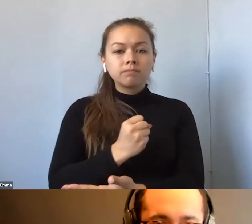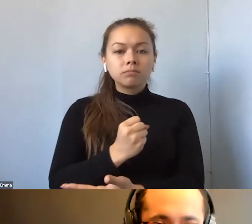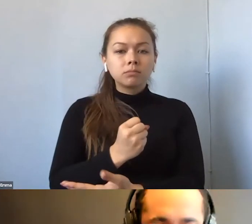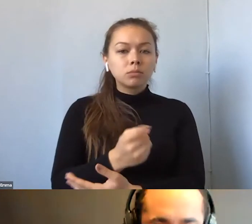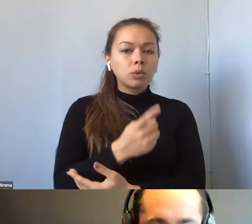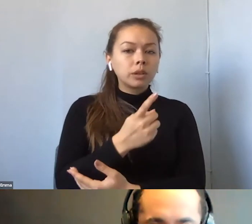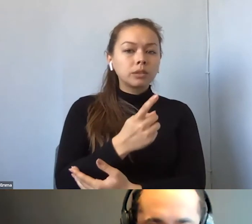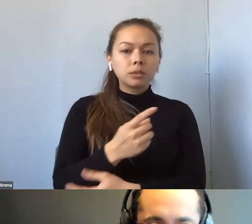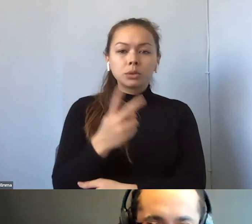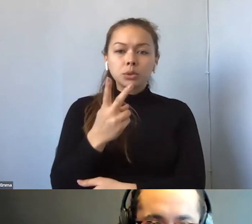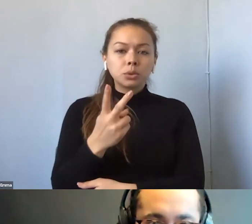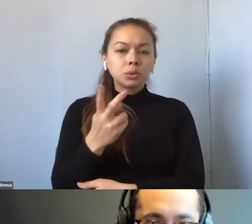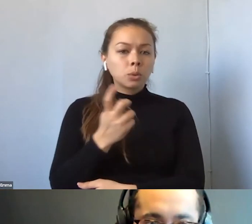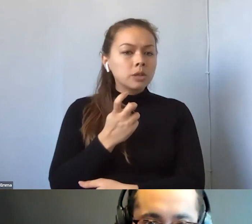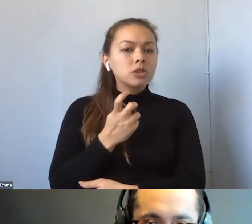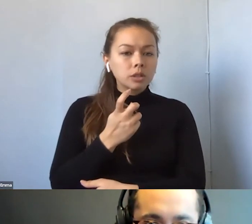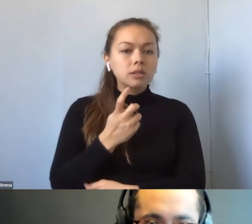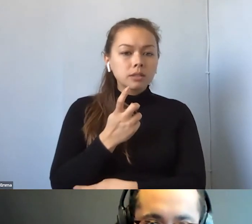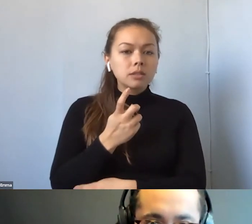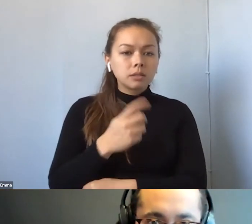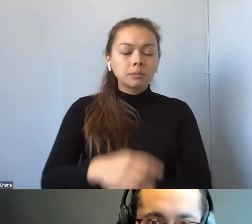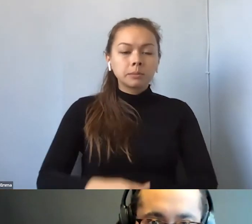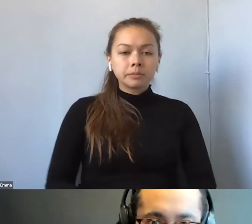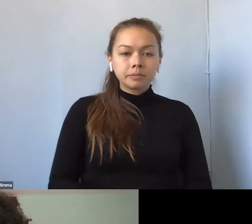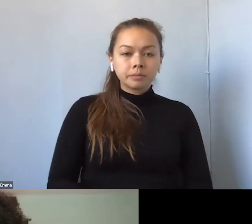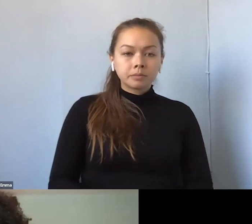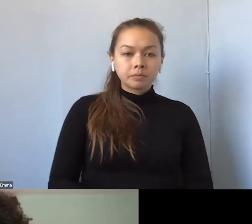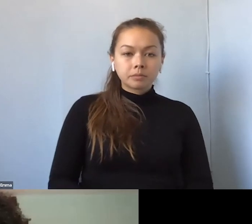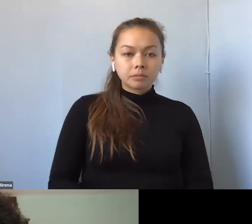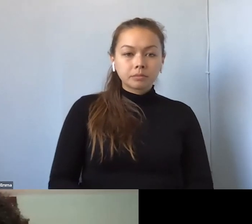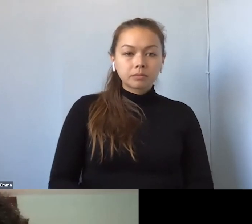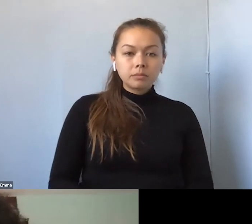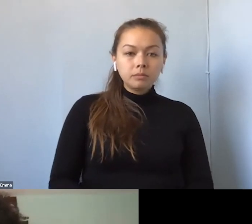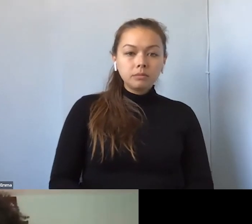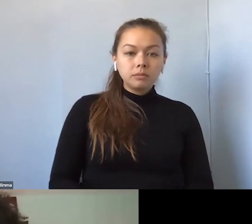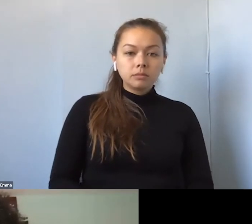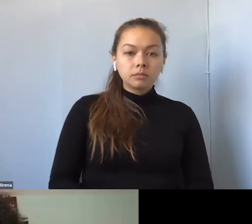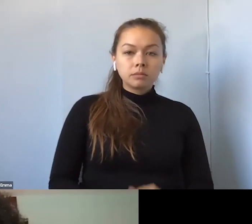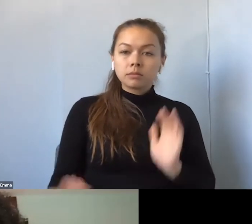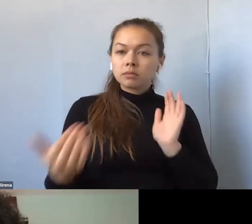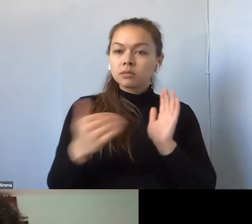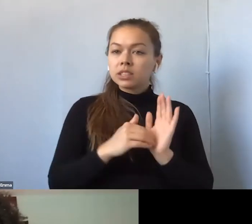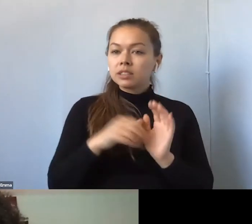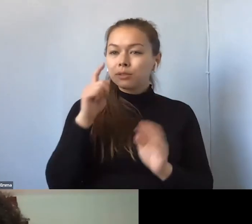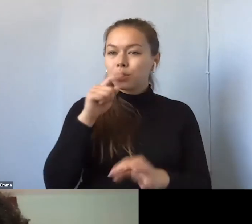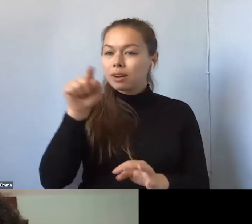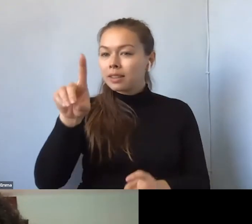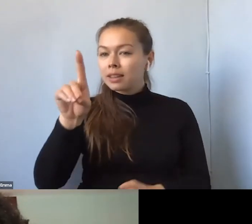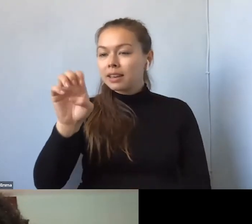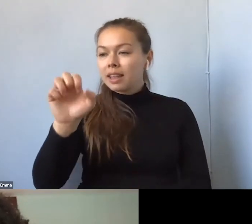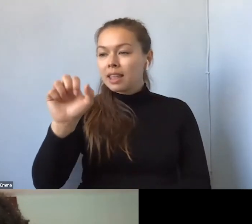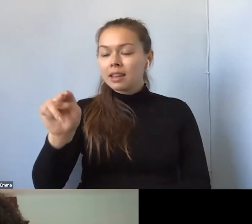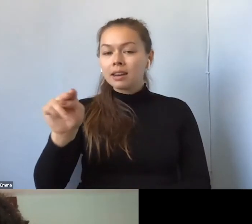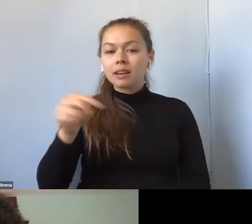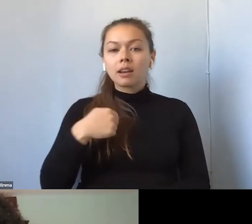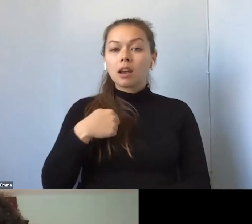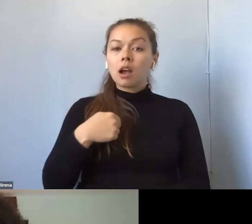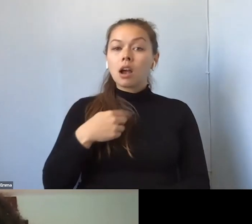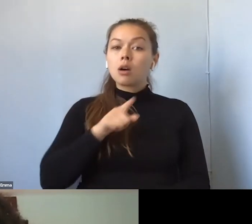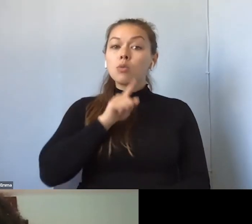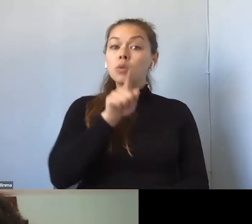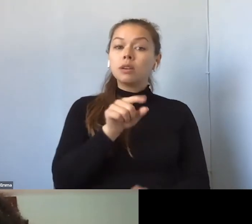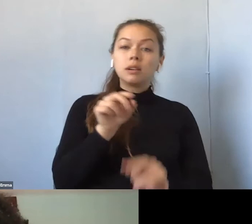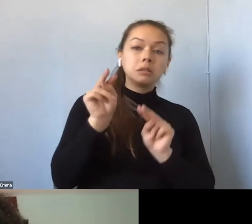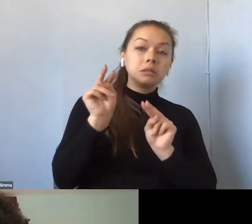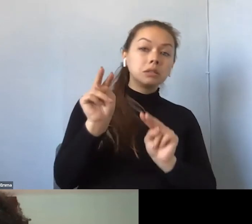or 2 questions. And I have to say to the Dean that I'm really looking forward to my next 9